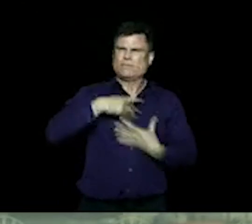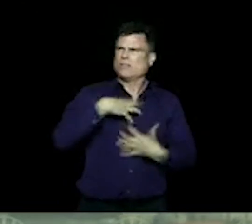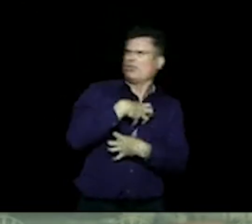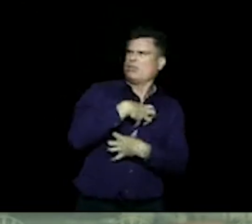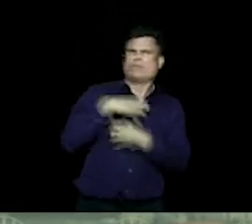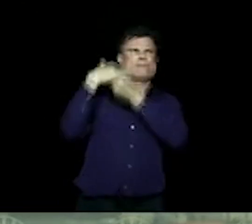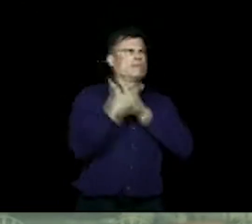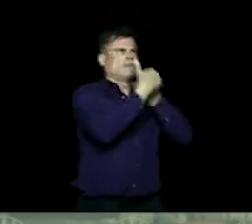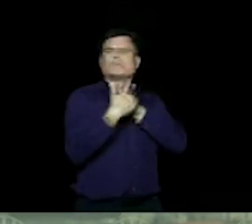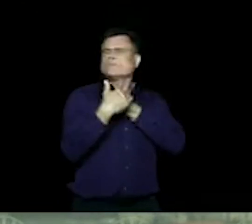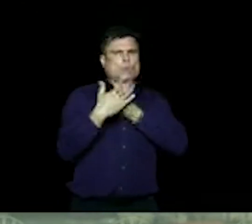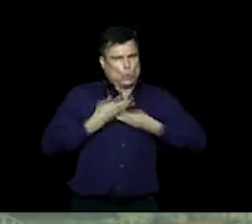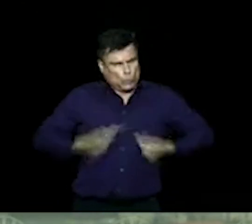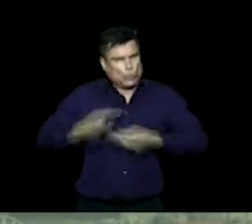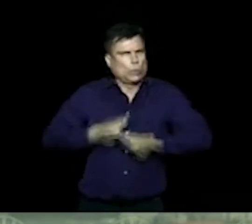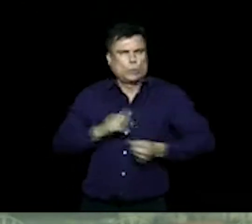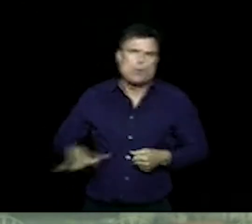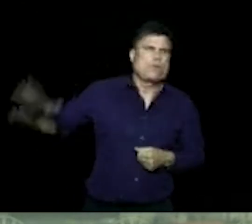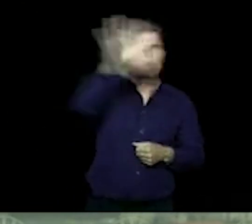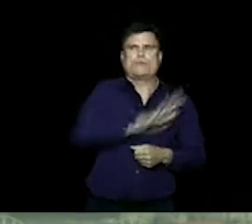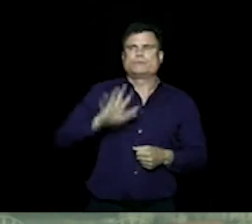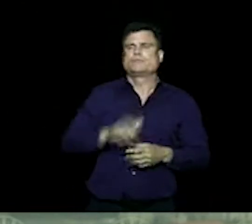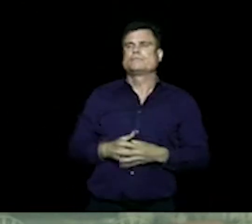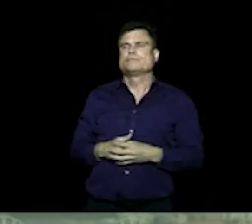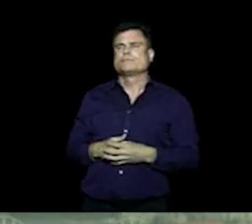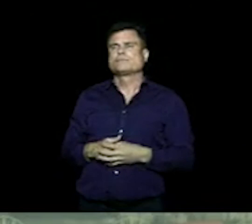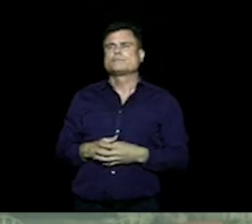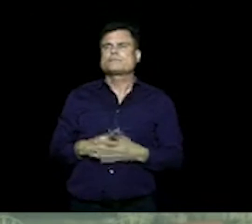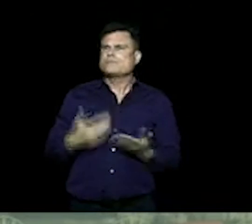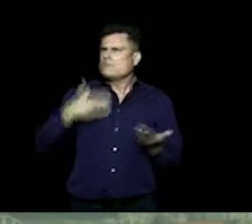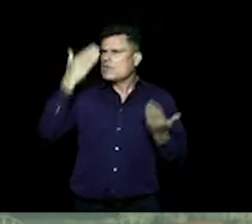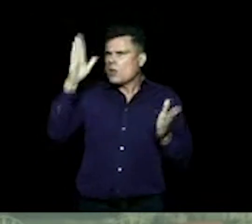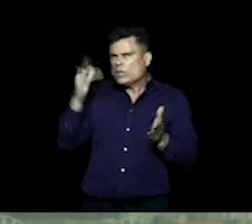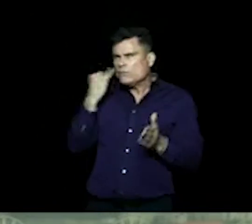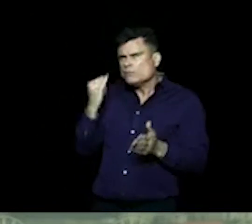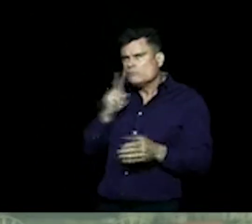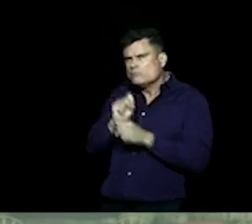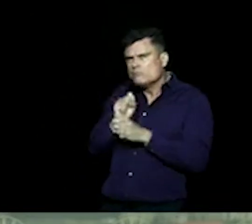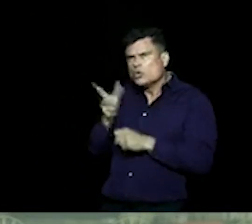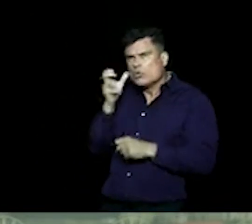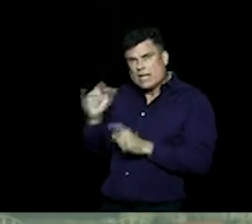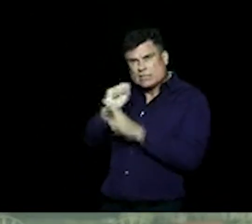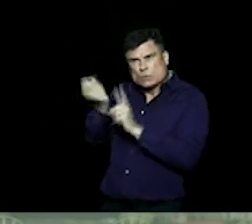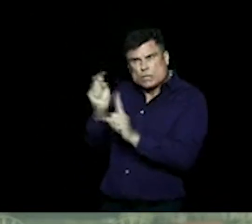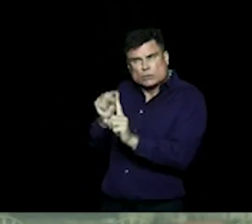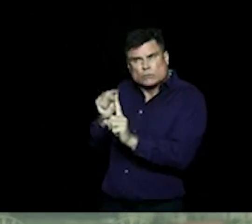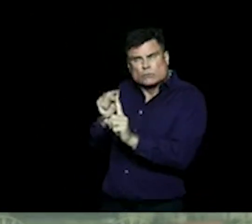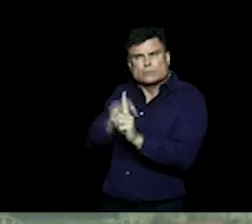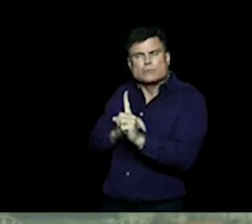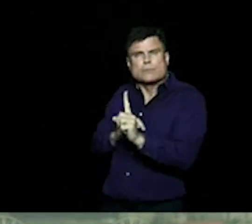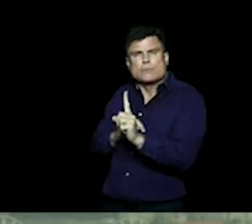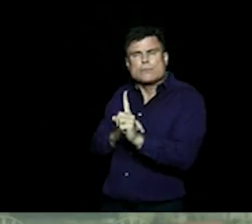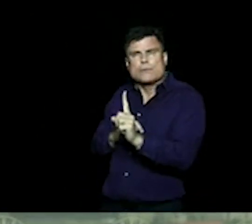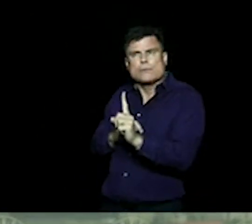were, if you heard some of the details of what the allegations are. They involve a game being played, guessing the blood alcohol